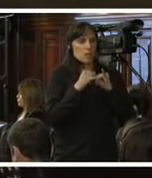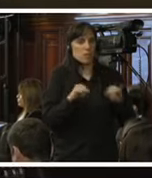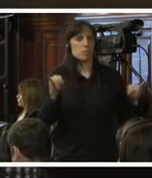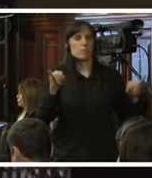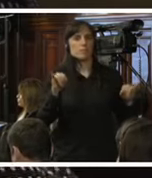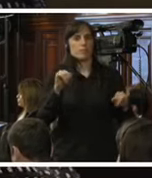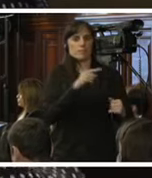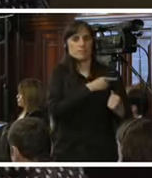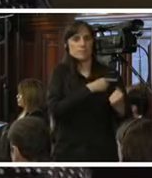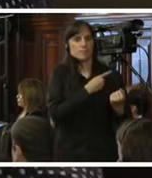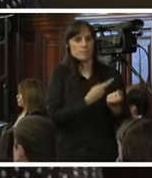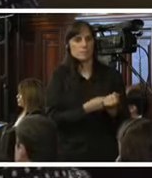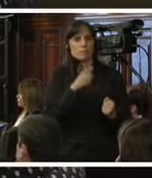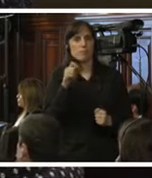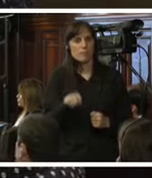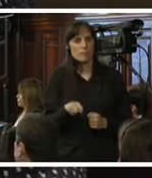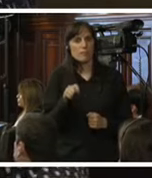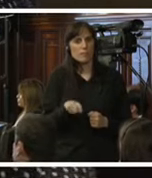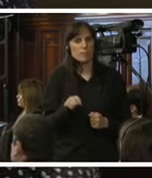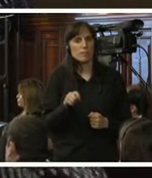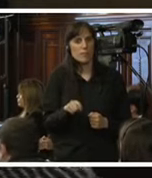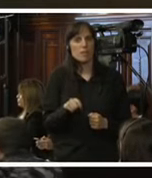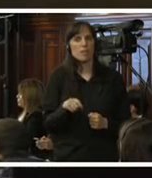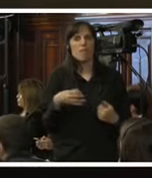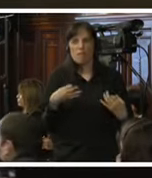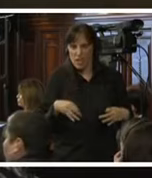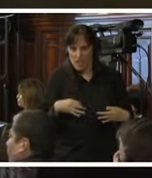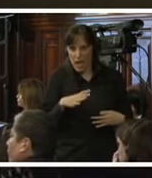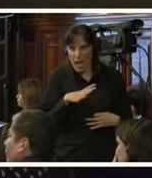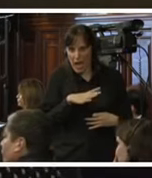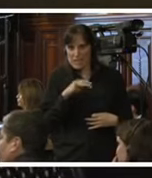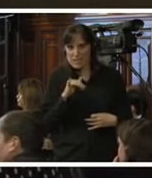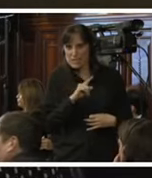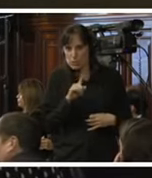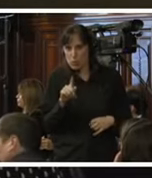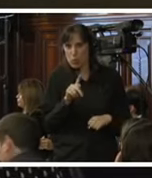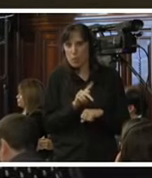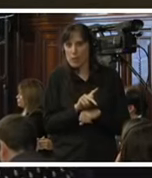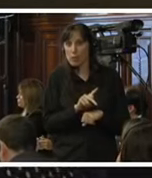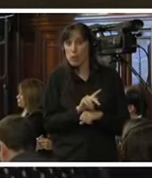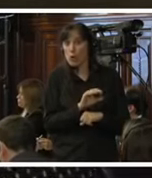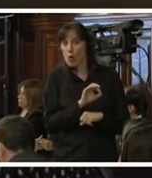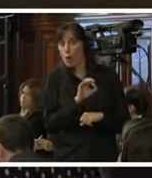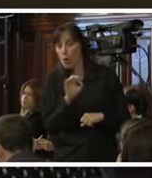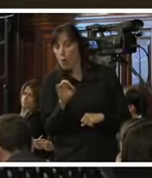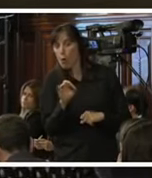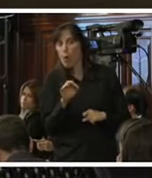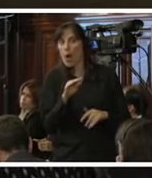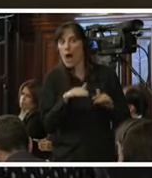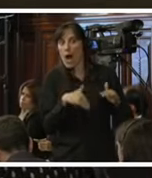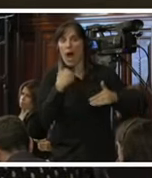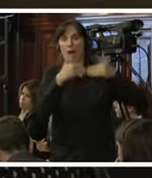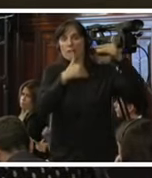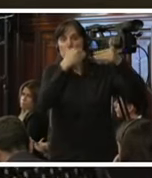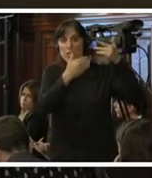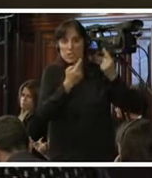is fixed in Paraguay, or that you're moving towards it. And if you have any